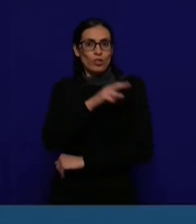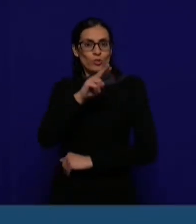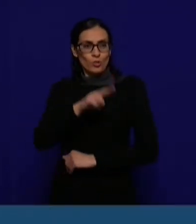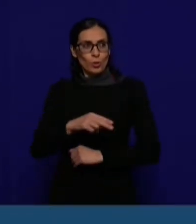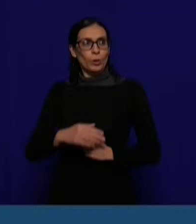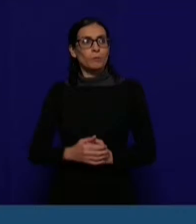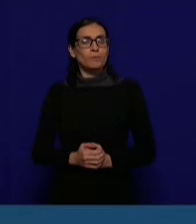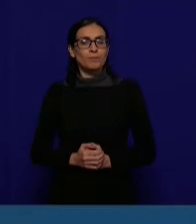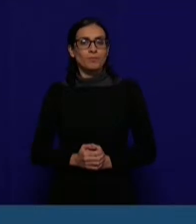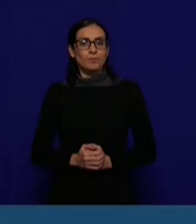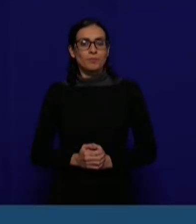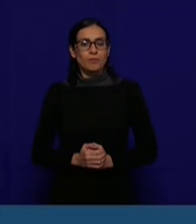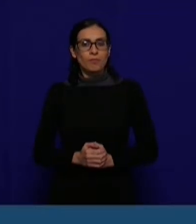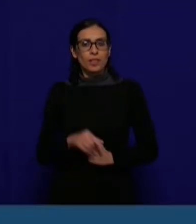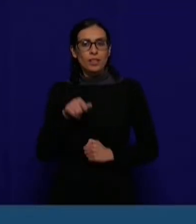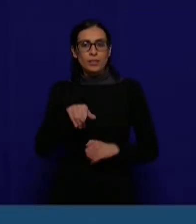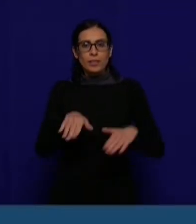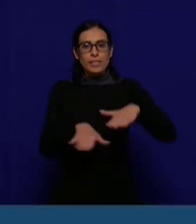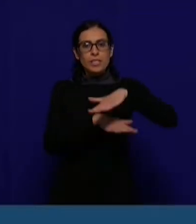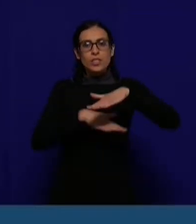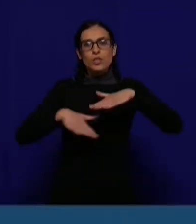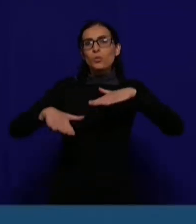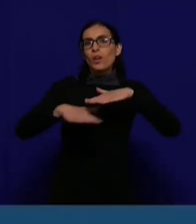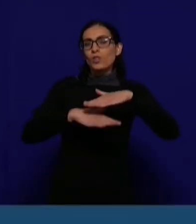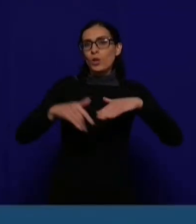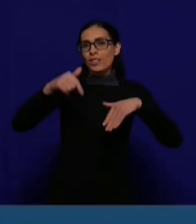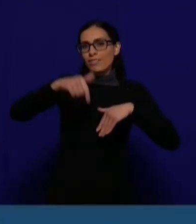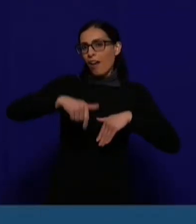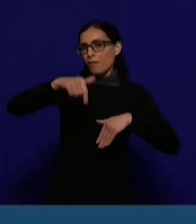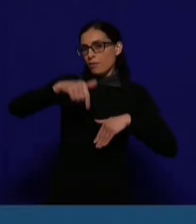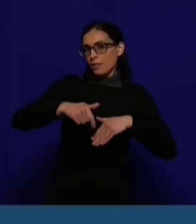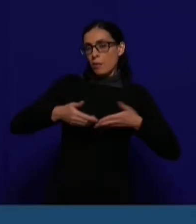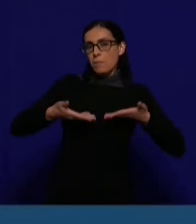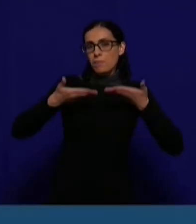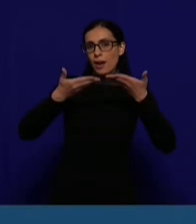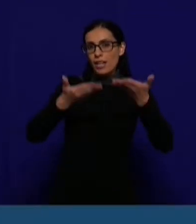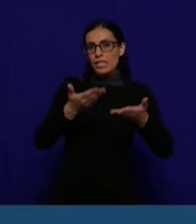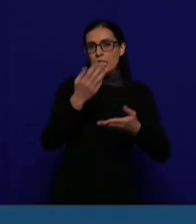Din inħarsu issa f'sitwazzjoni li aħna sa issa tajna